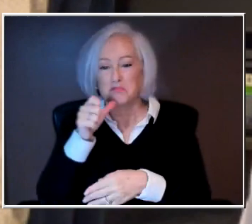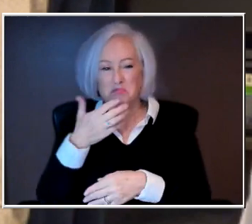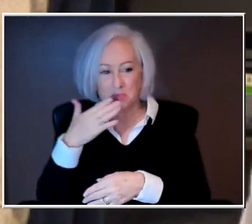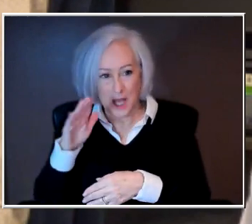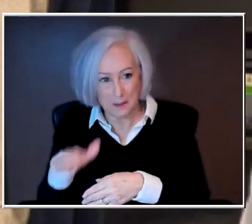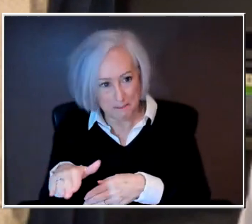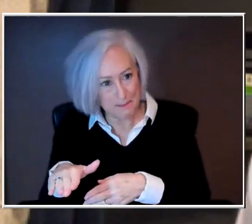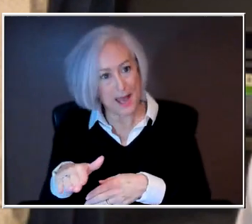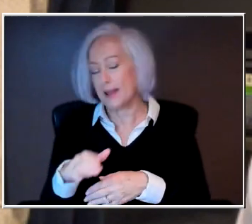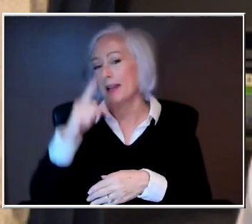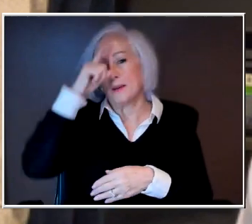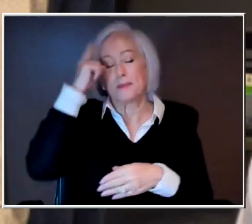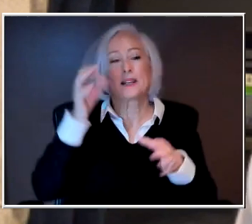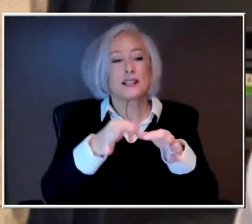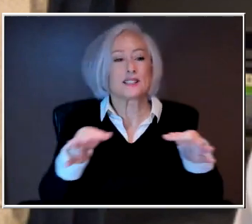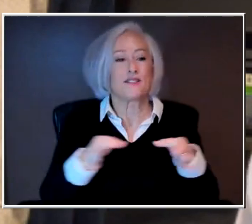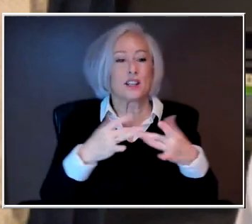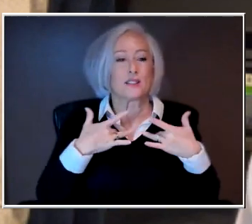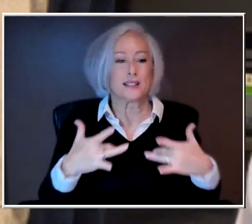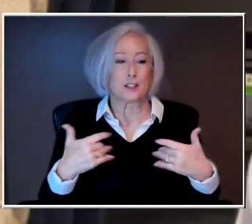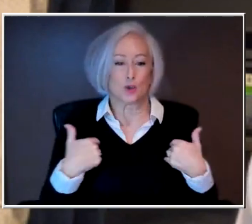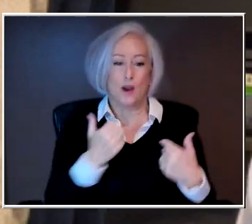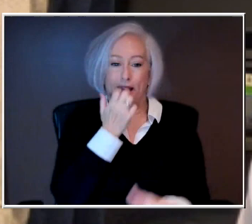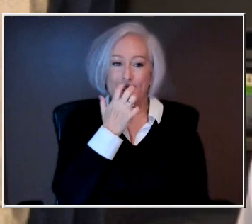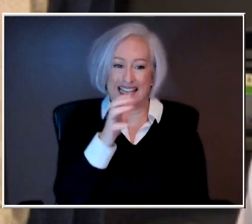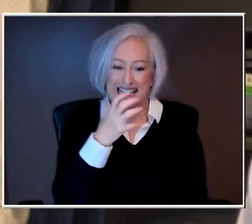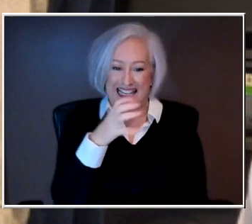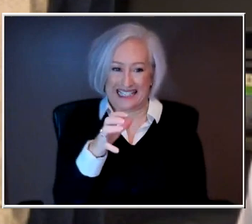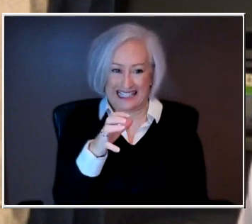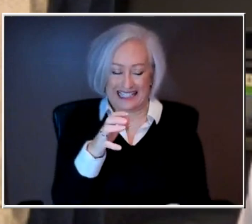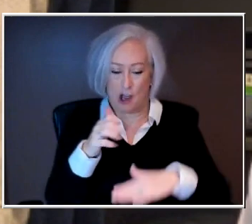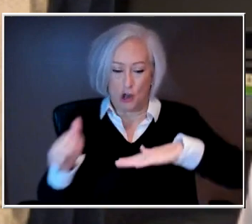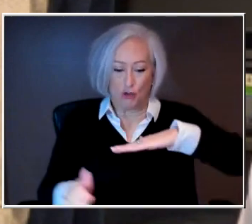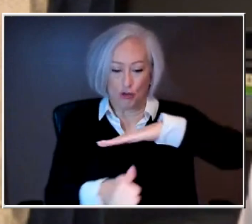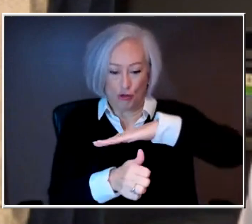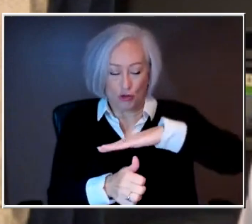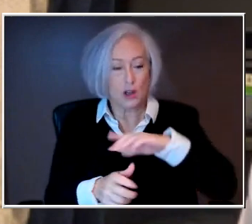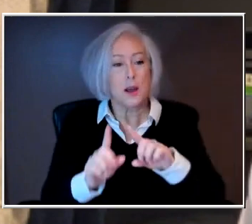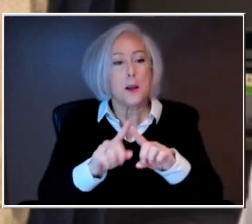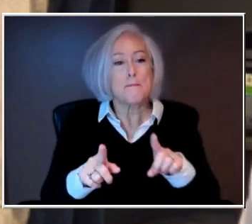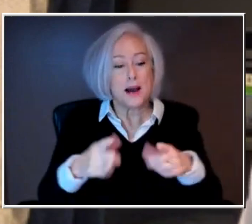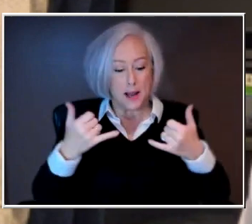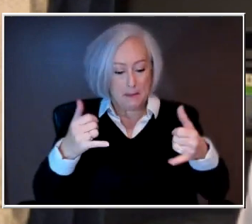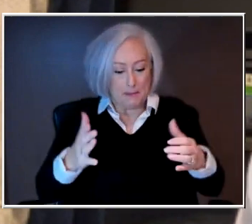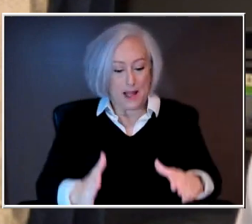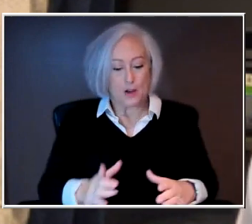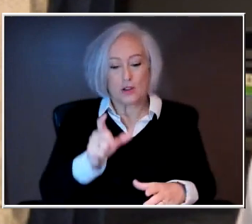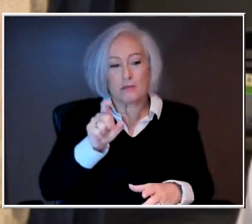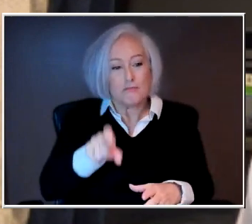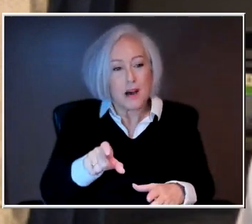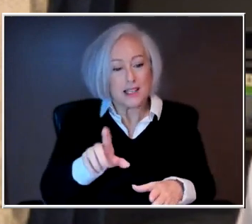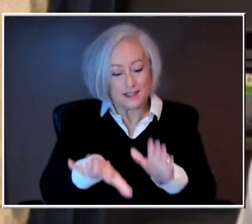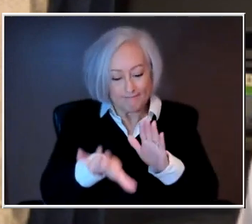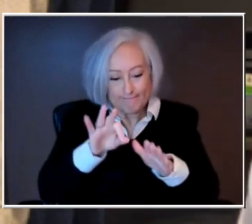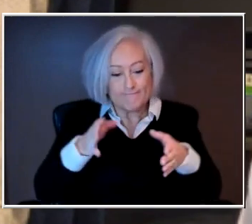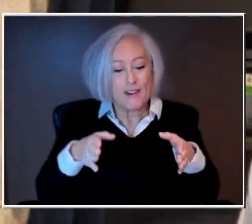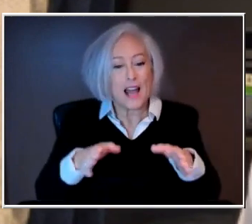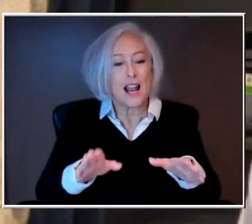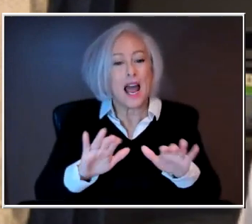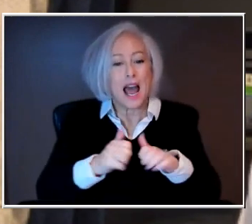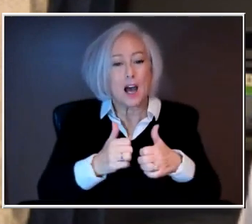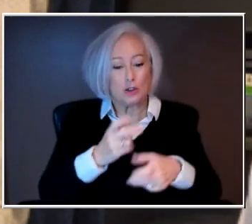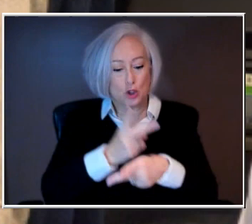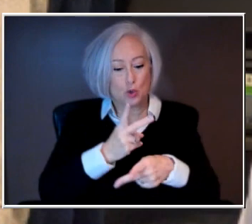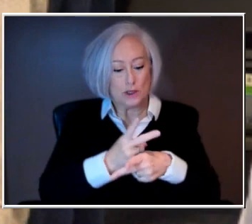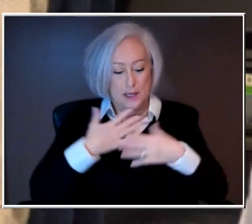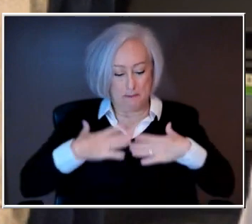usually are heated. But the biggest thing is to make sure players find a way to keep their bodies really warm. Because if you're not quite warmed up,